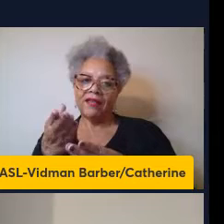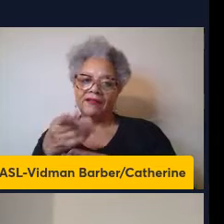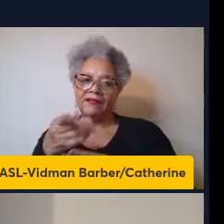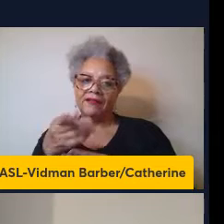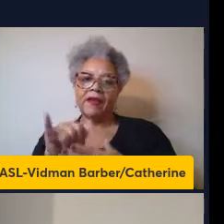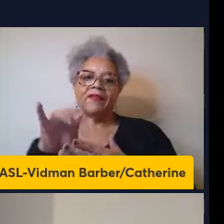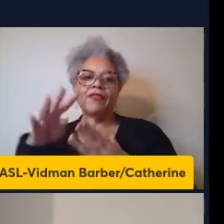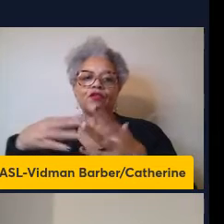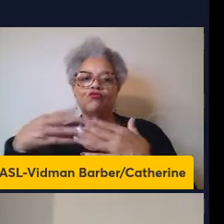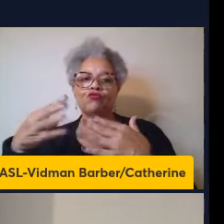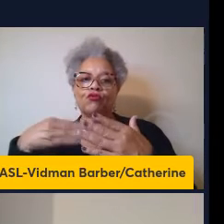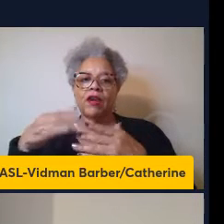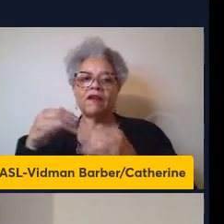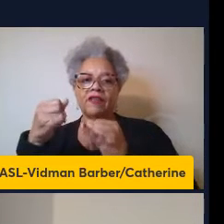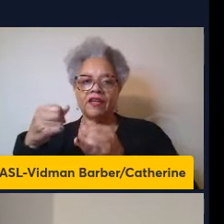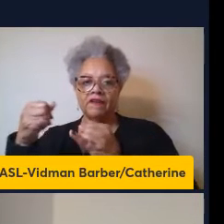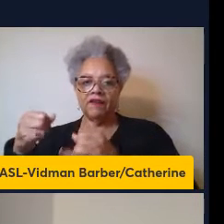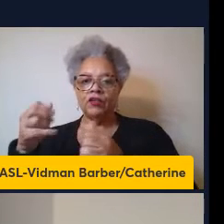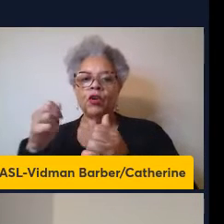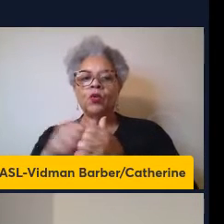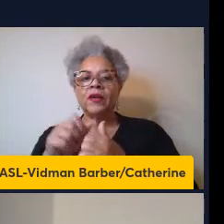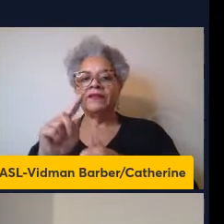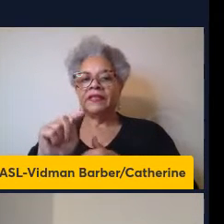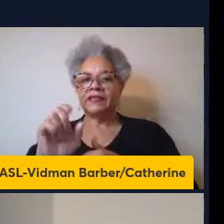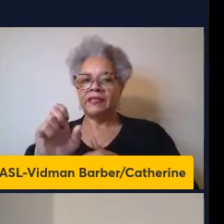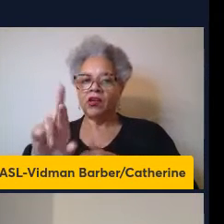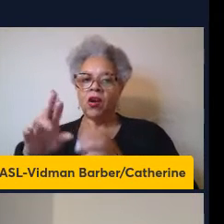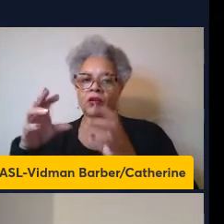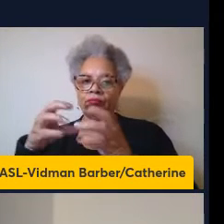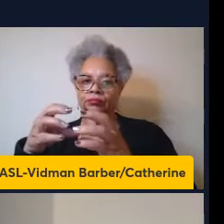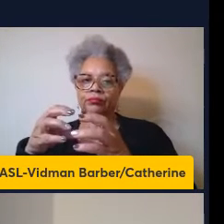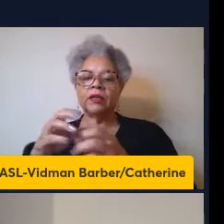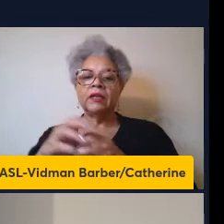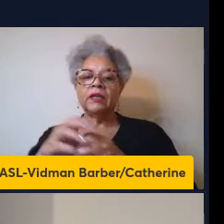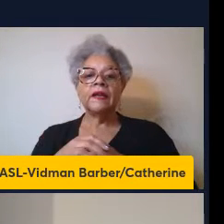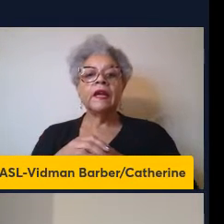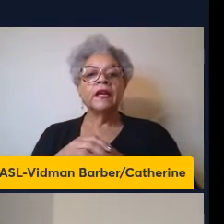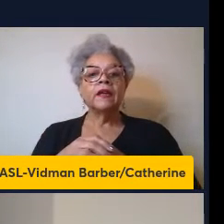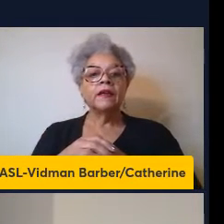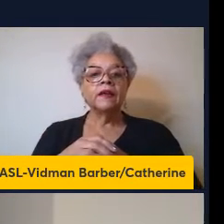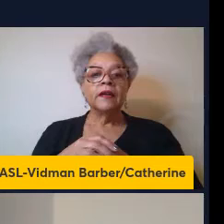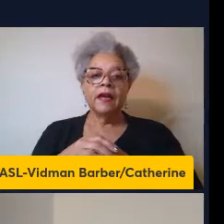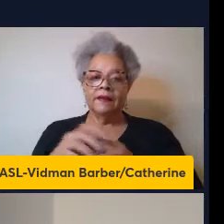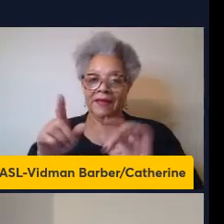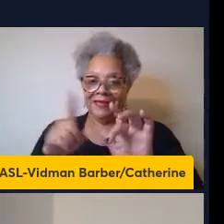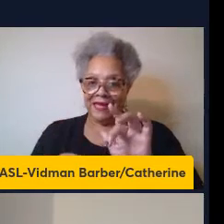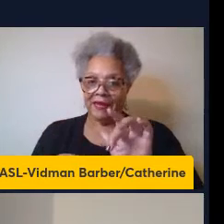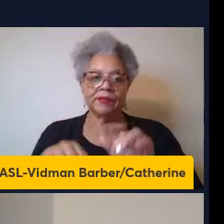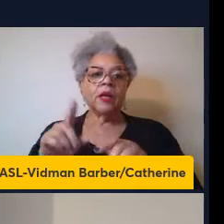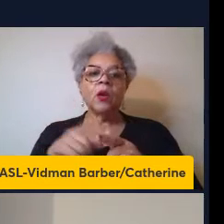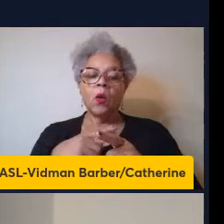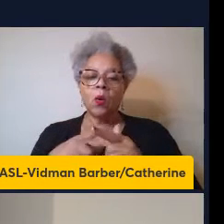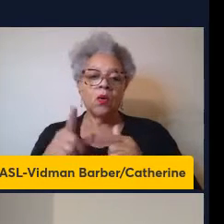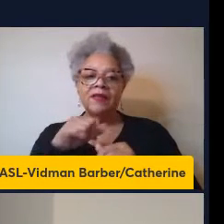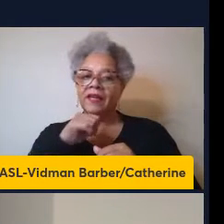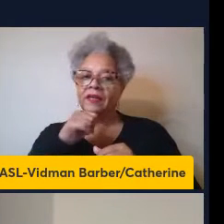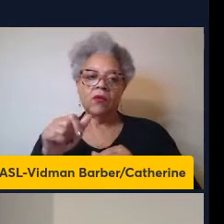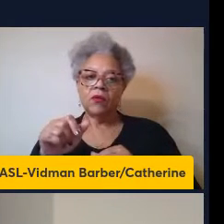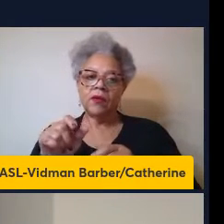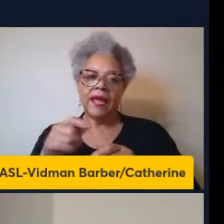gray are those individuals with the TCR cluster that's absent as well as they do not have the